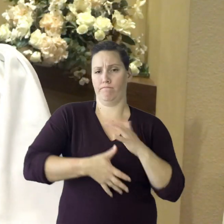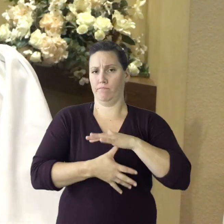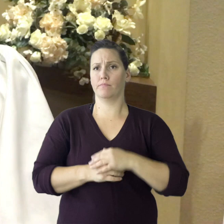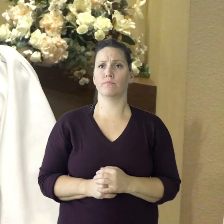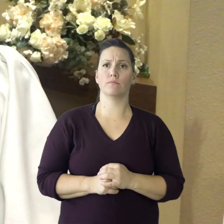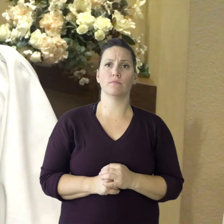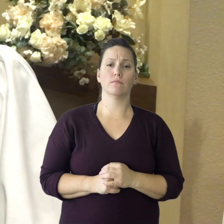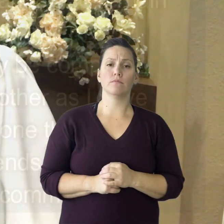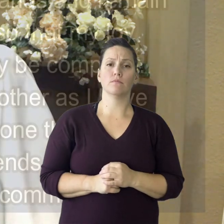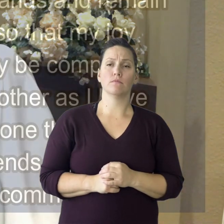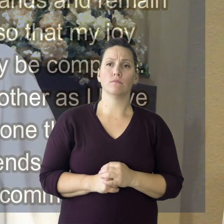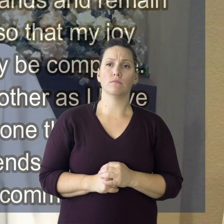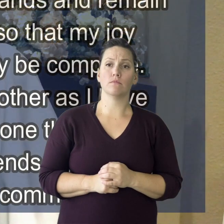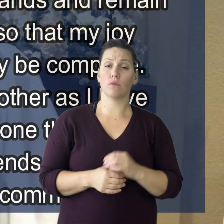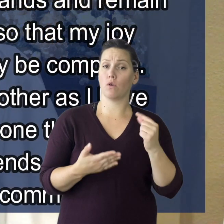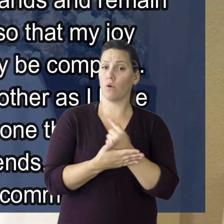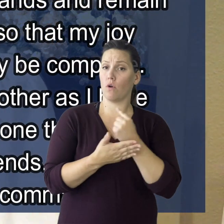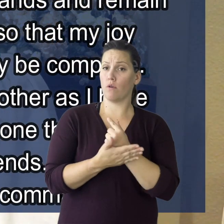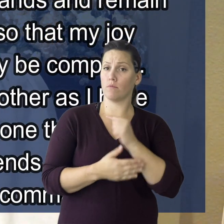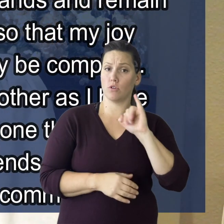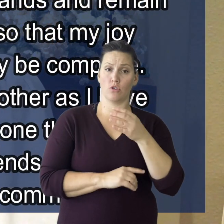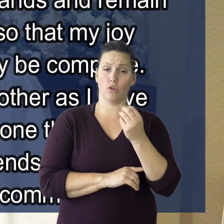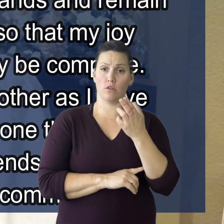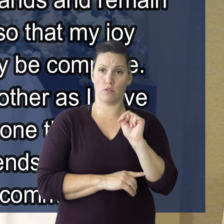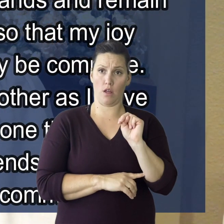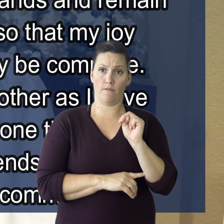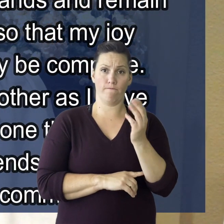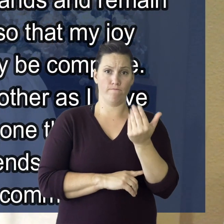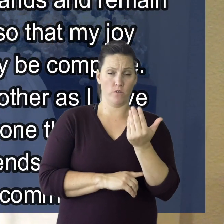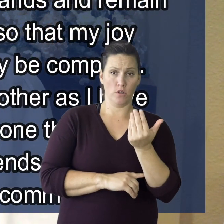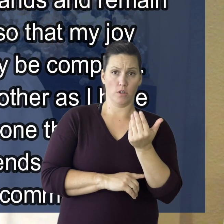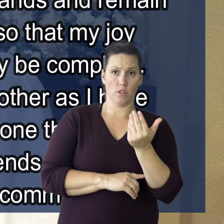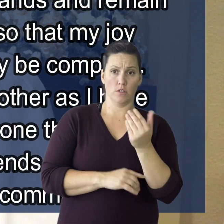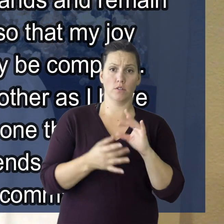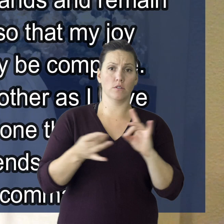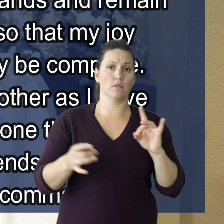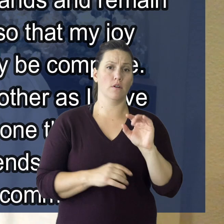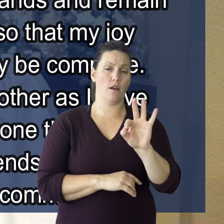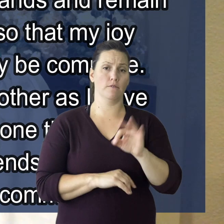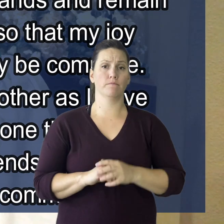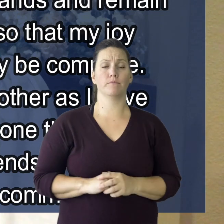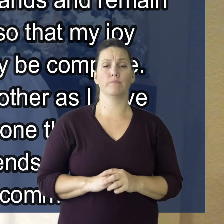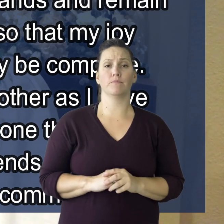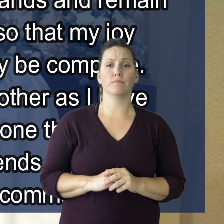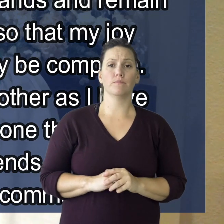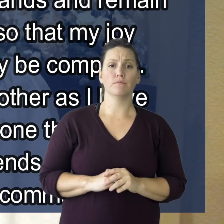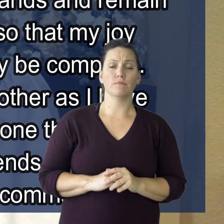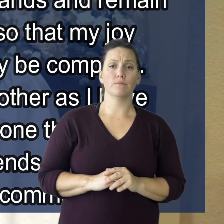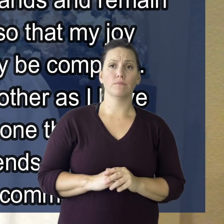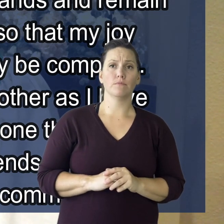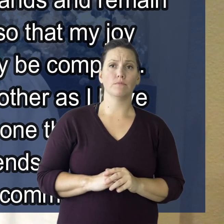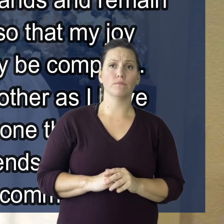And our gospel lesson for today is from the Gospel of St. John, chapter 15, starting at verse 9.